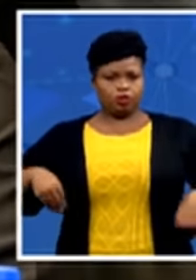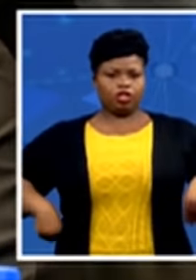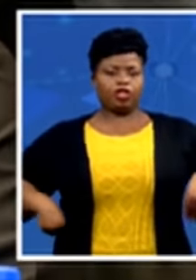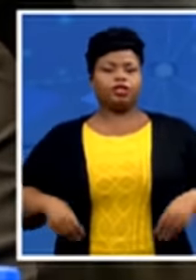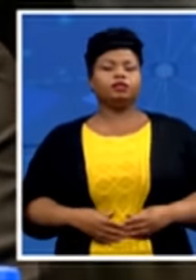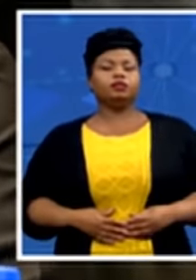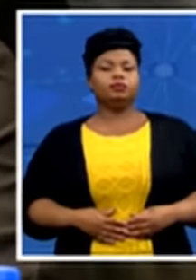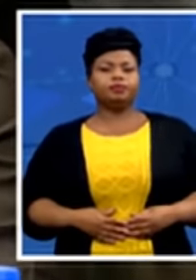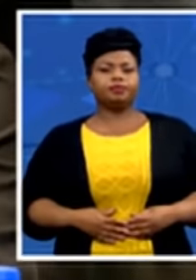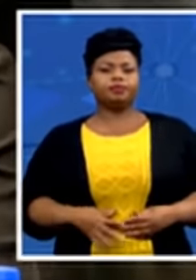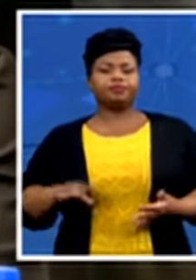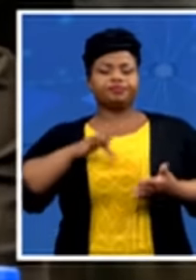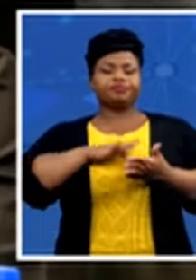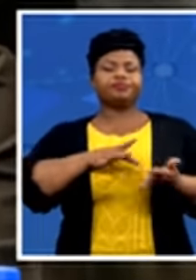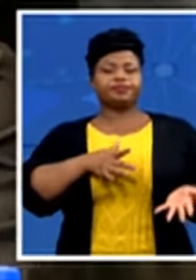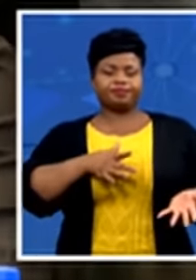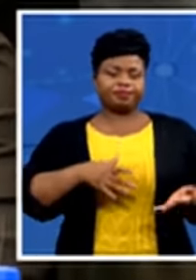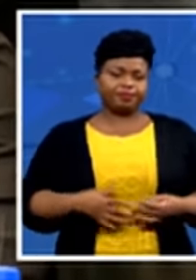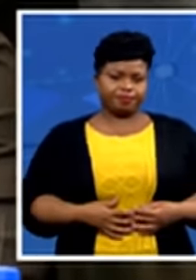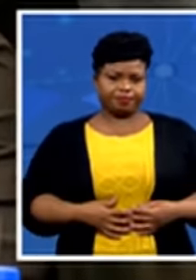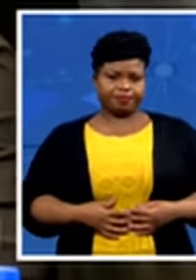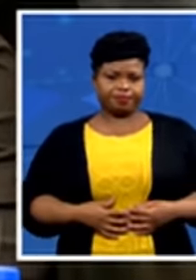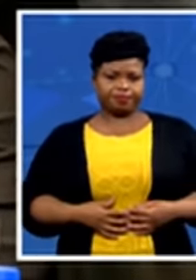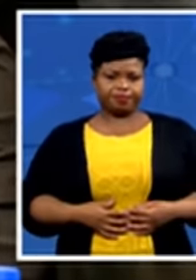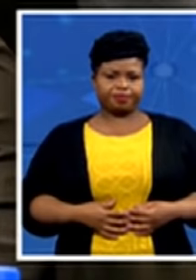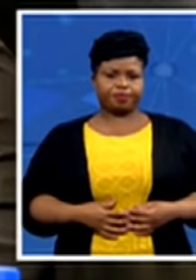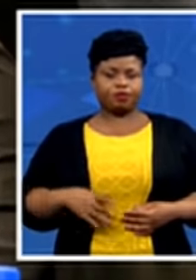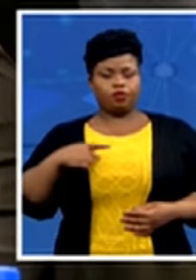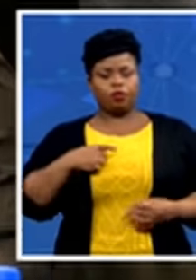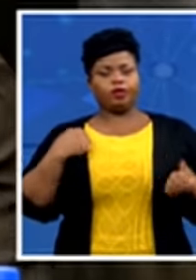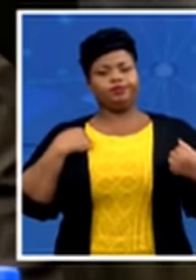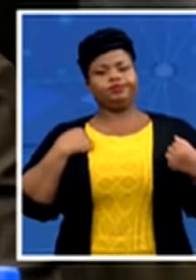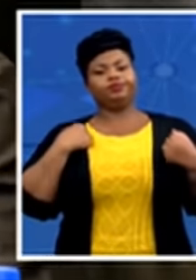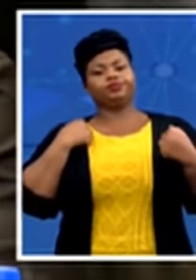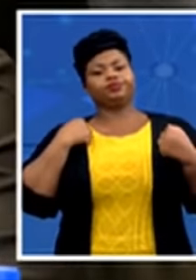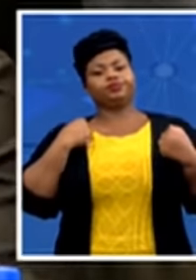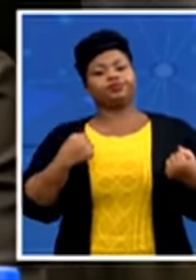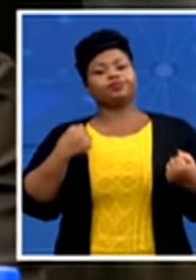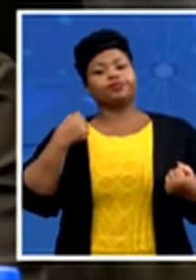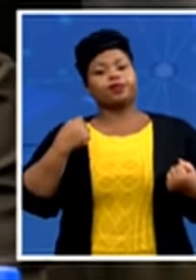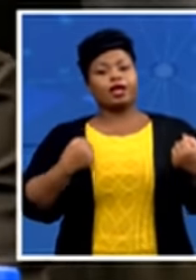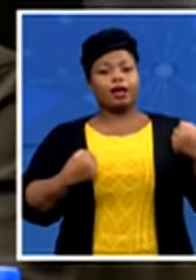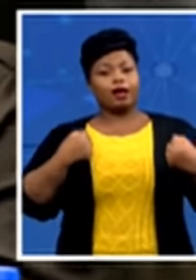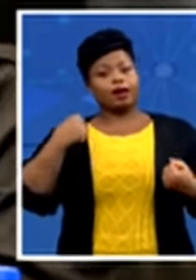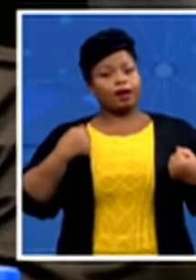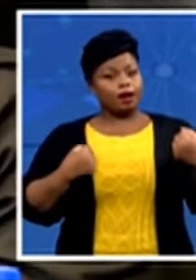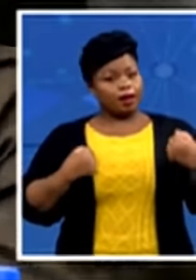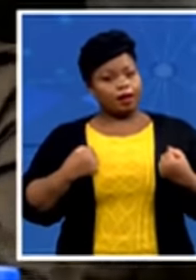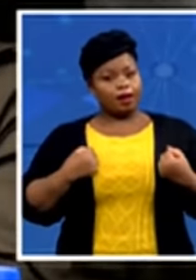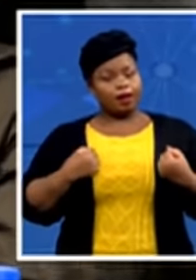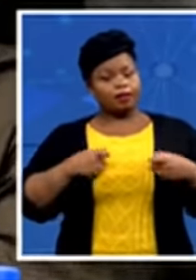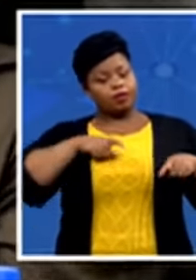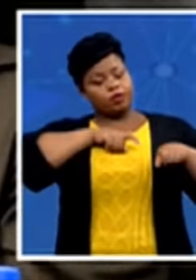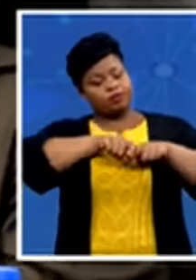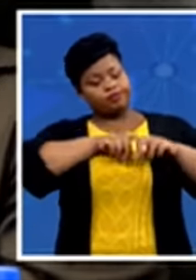right, that a vehicle would have been tested, or whatever that is the case. But the challenge,